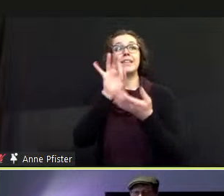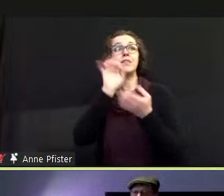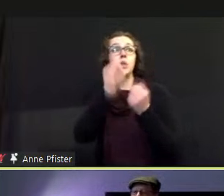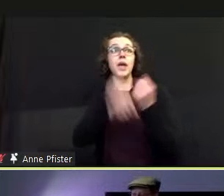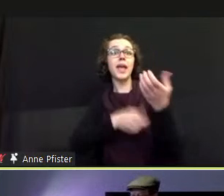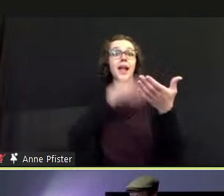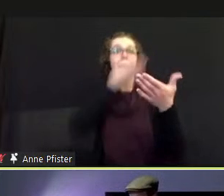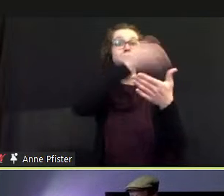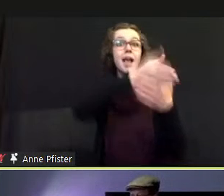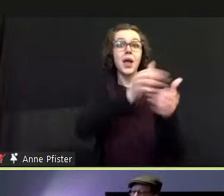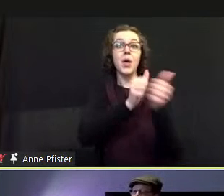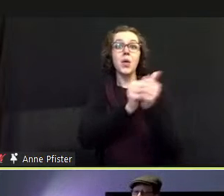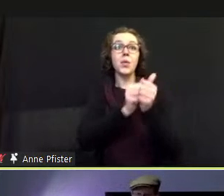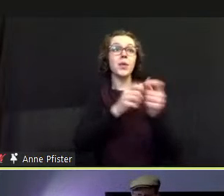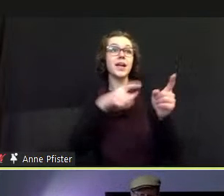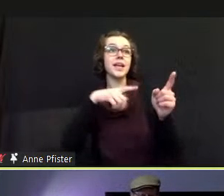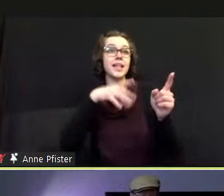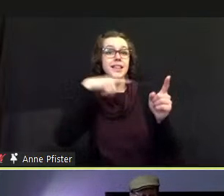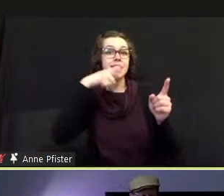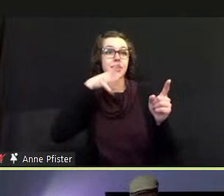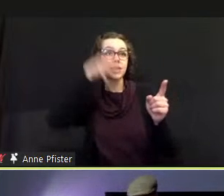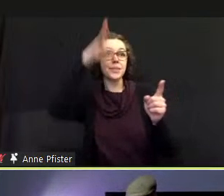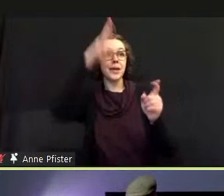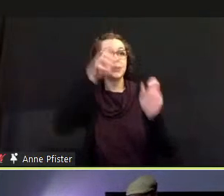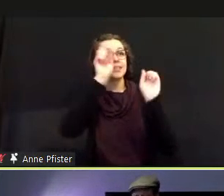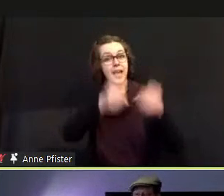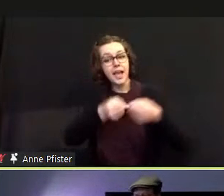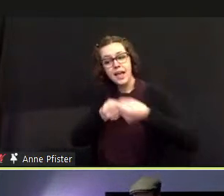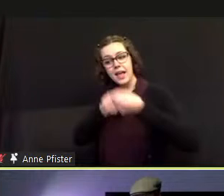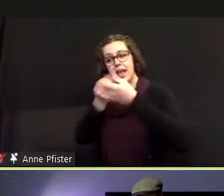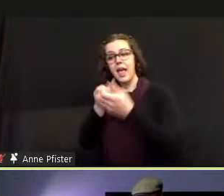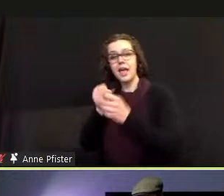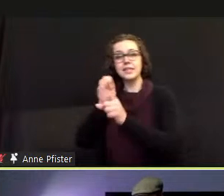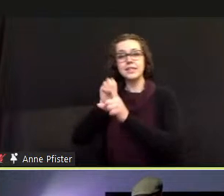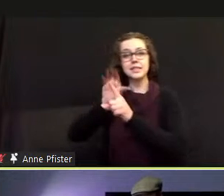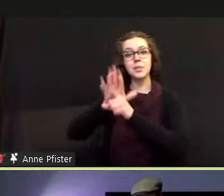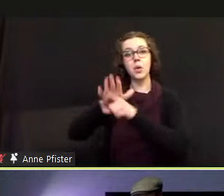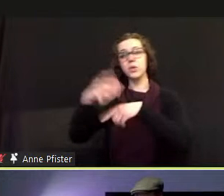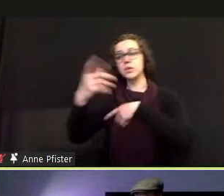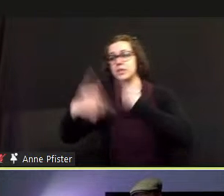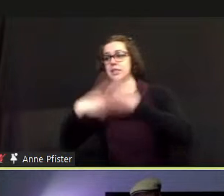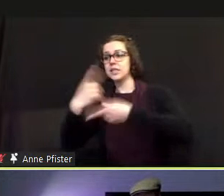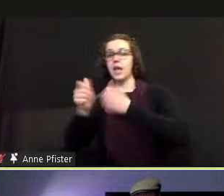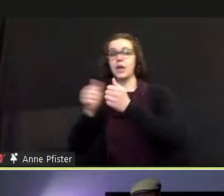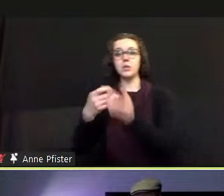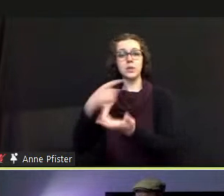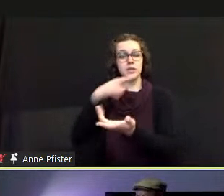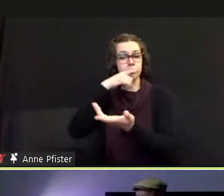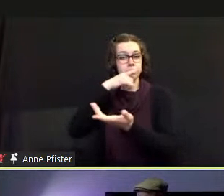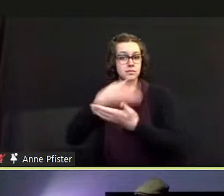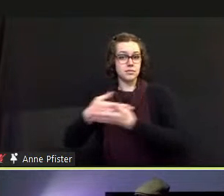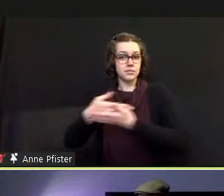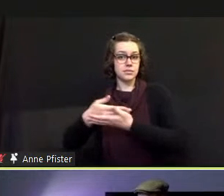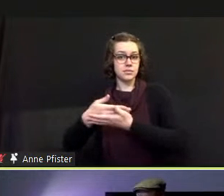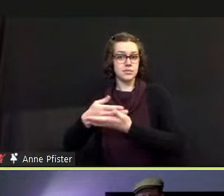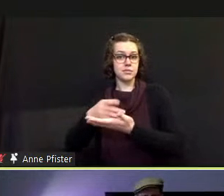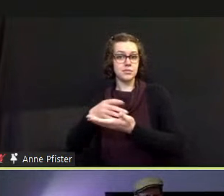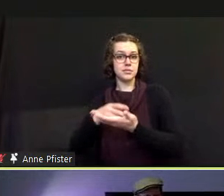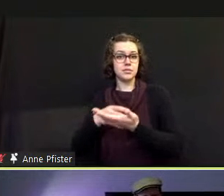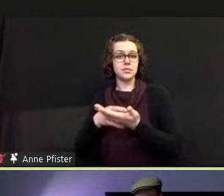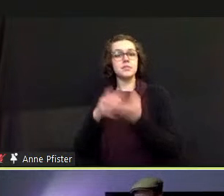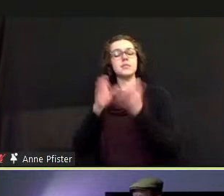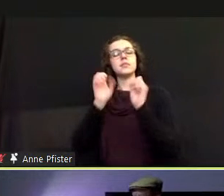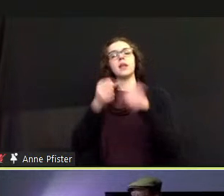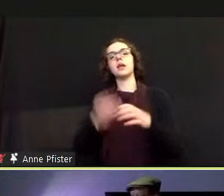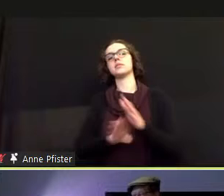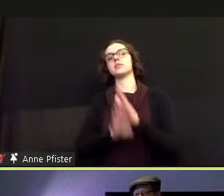parents can do enough with sign to produce a richer and better environment for their young children. And so I've raised these